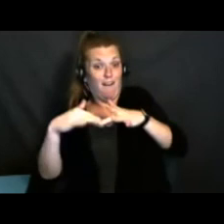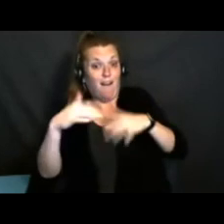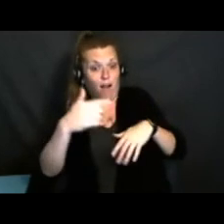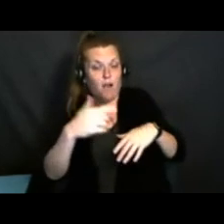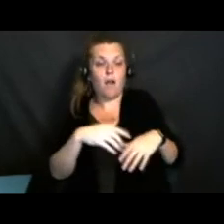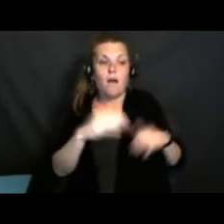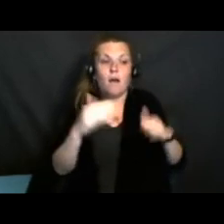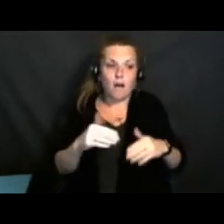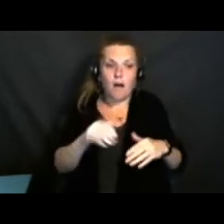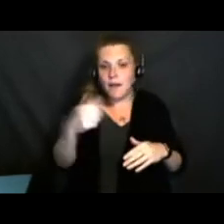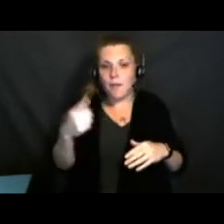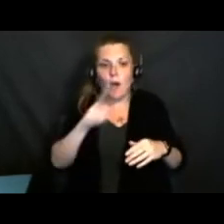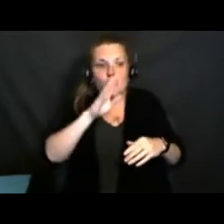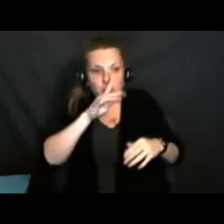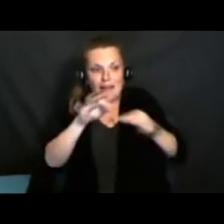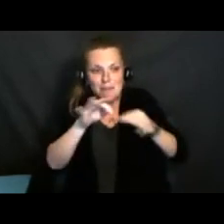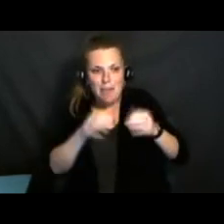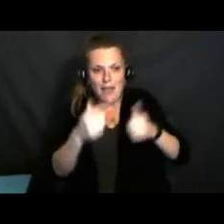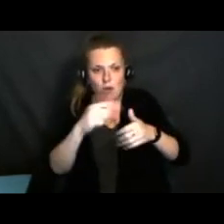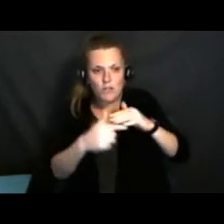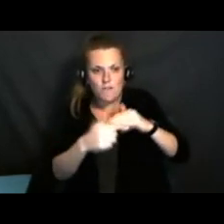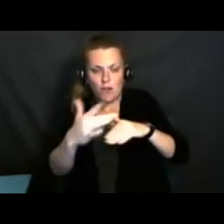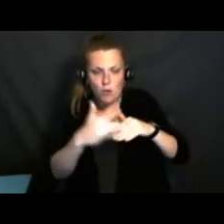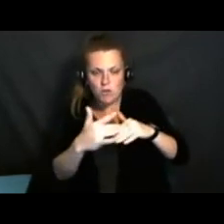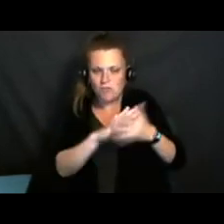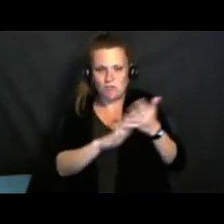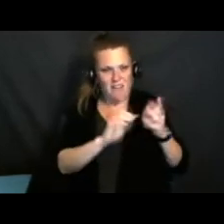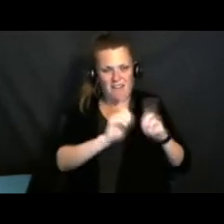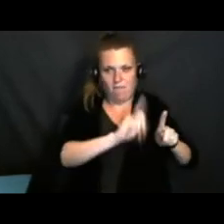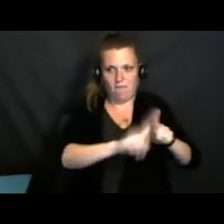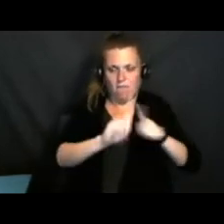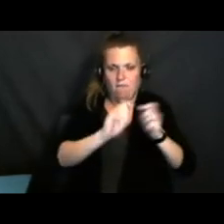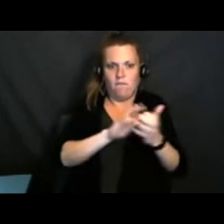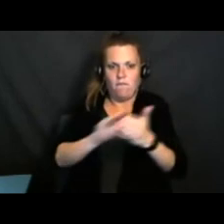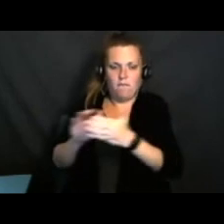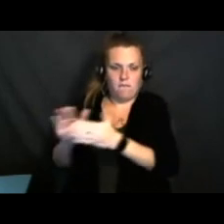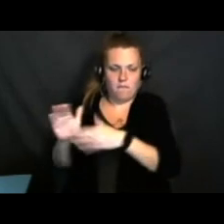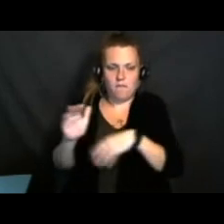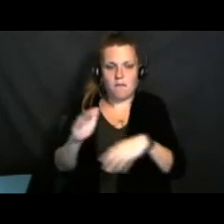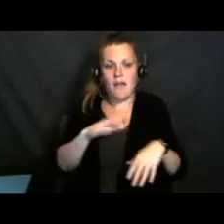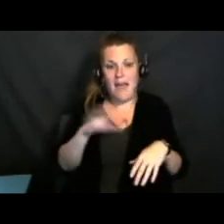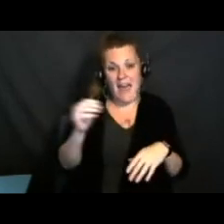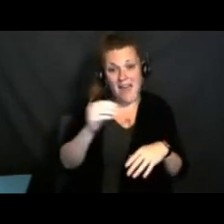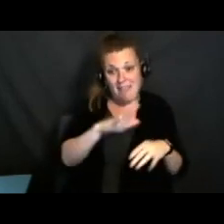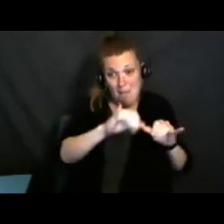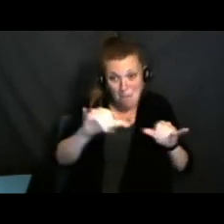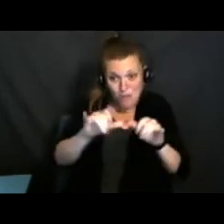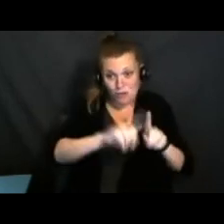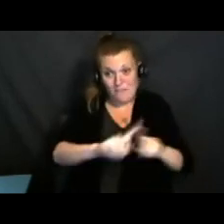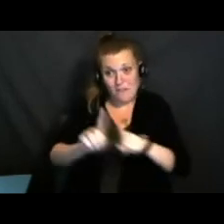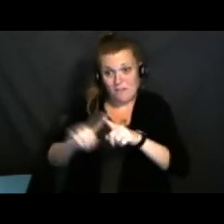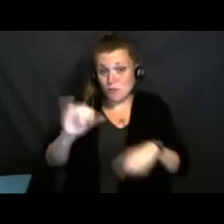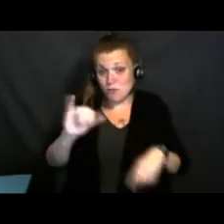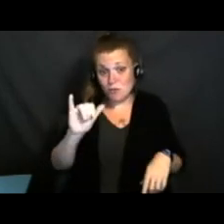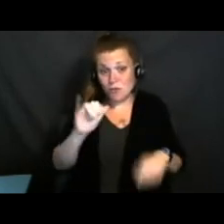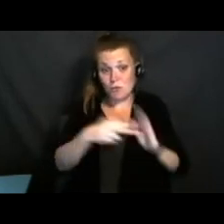touched. And all of these, protocols, they actually measure different things. So when you look at the literature on